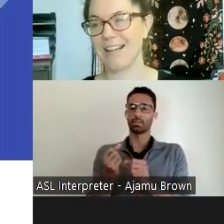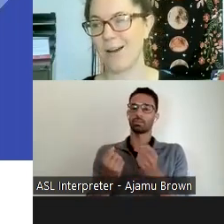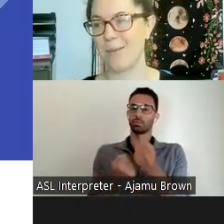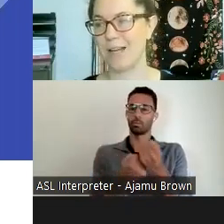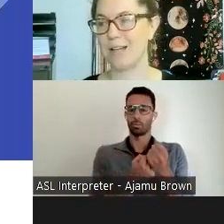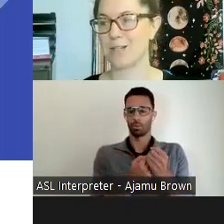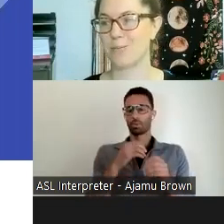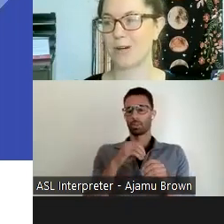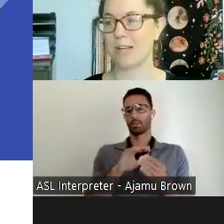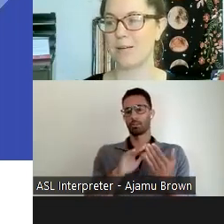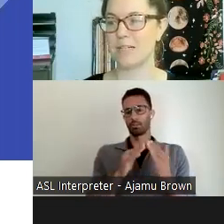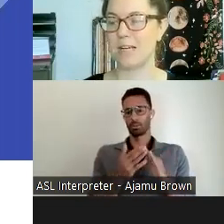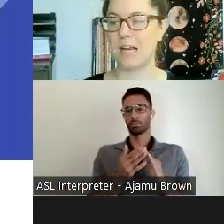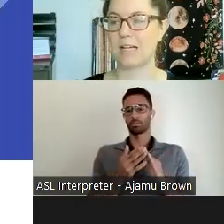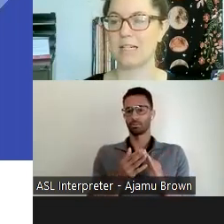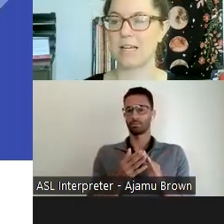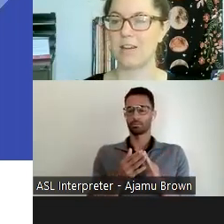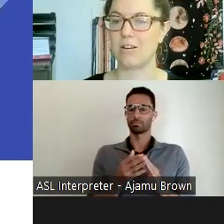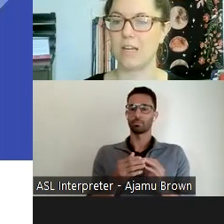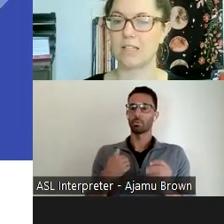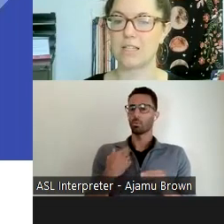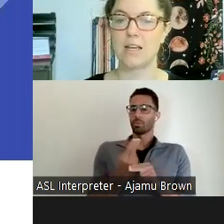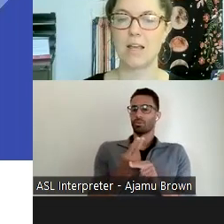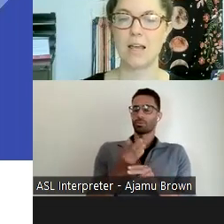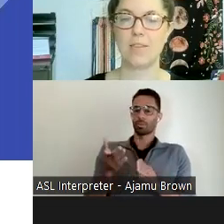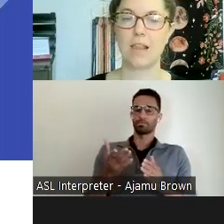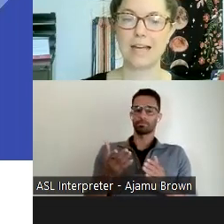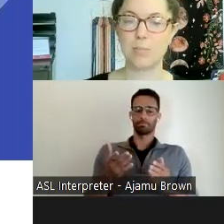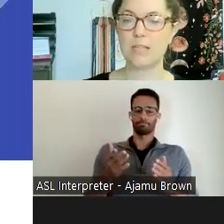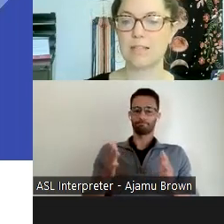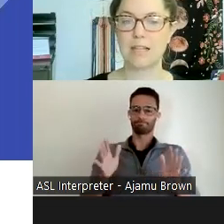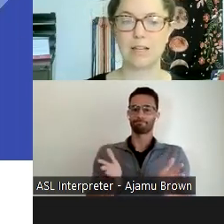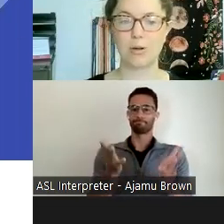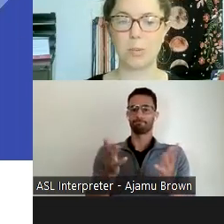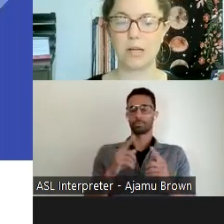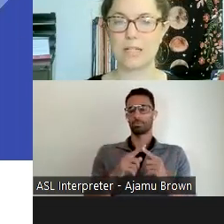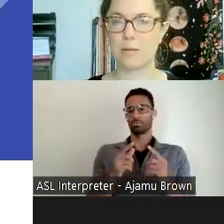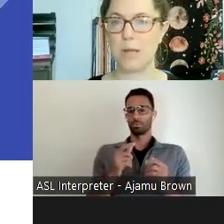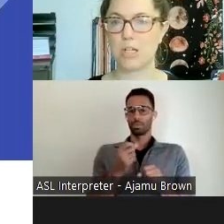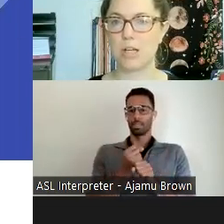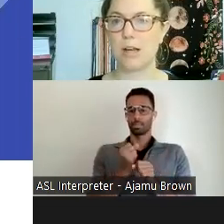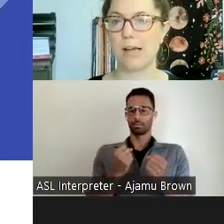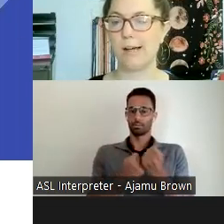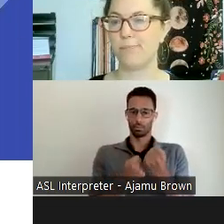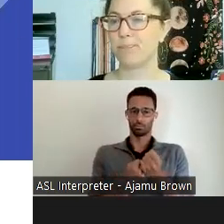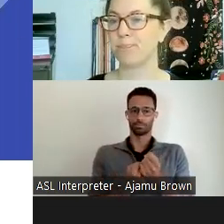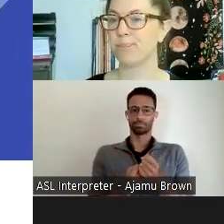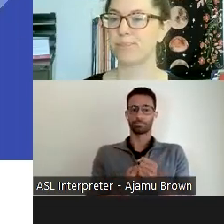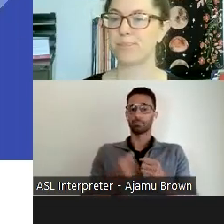carrot and supporting them to get connected to other things. The last piece is landlord participation.